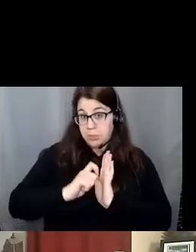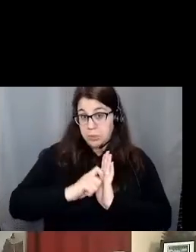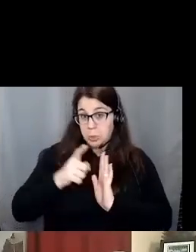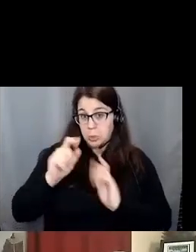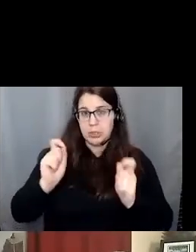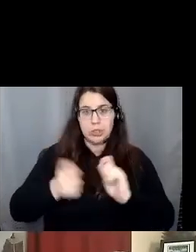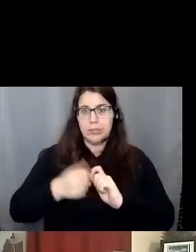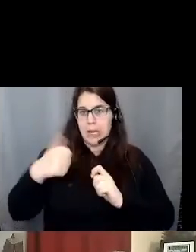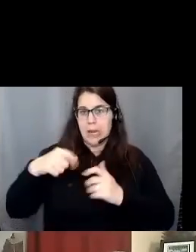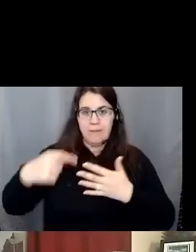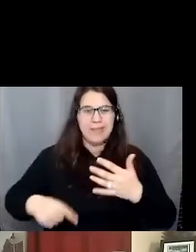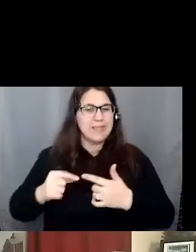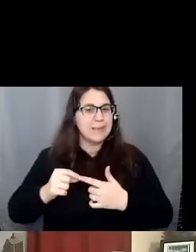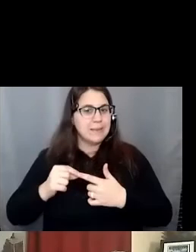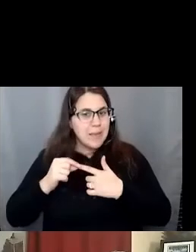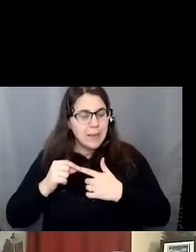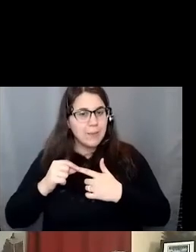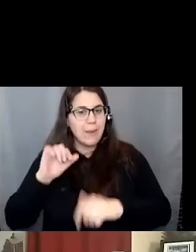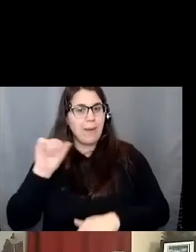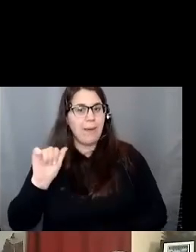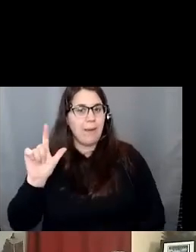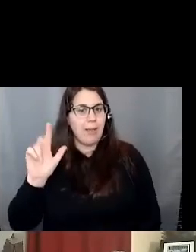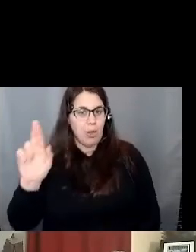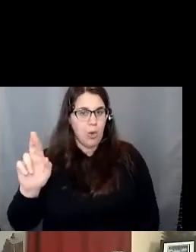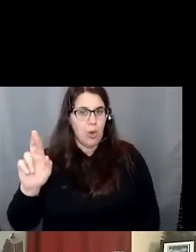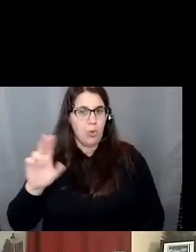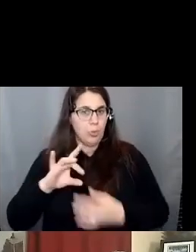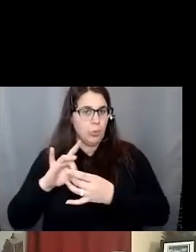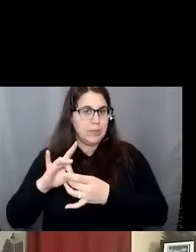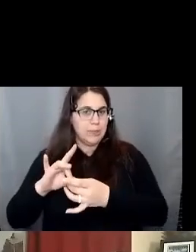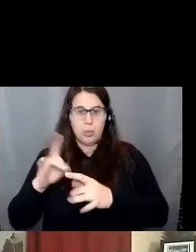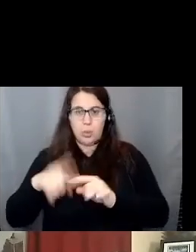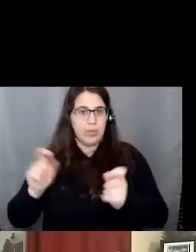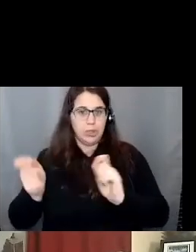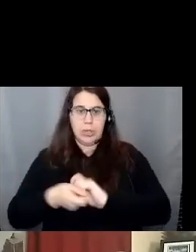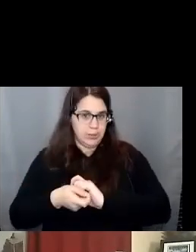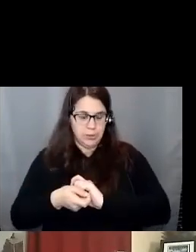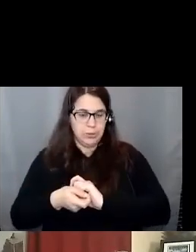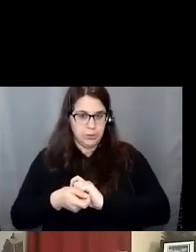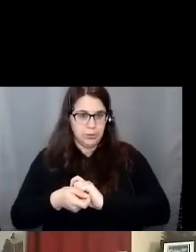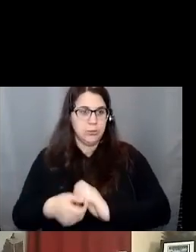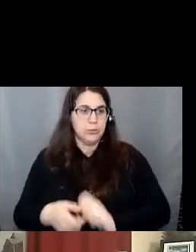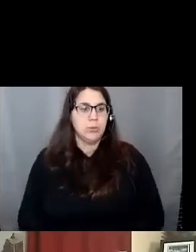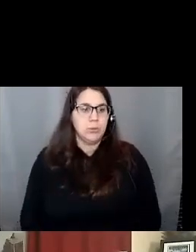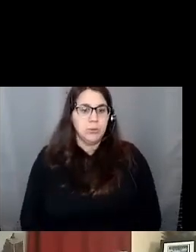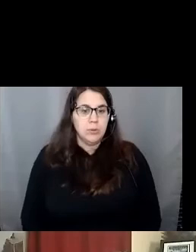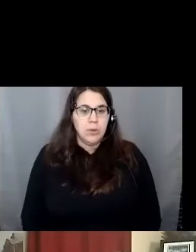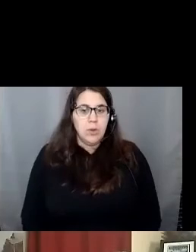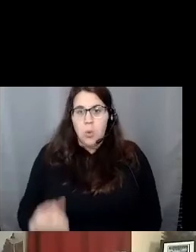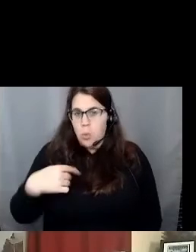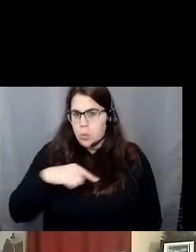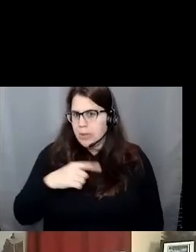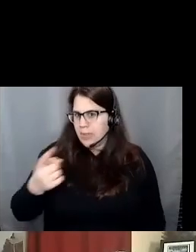any of these except the authorized legal representative relationship. That is currently not allowable to be changed. We're considering making